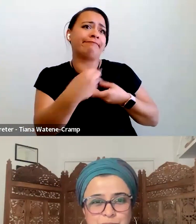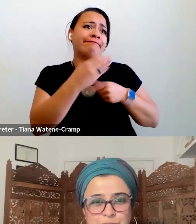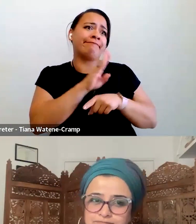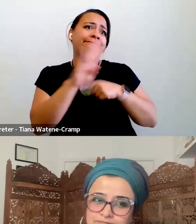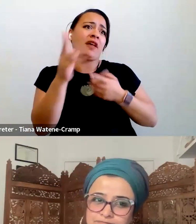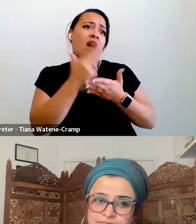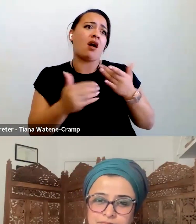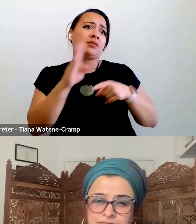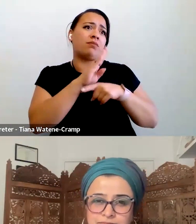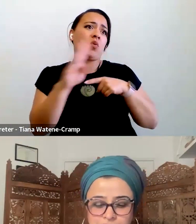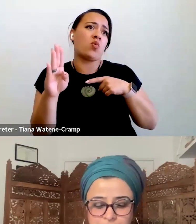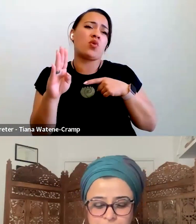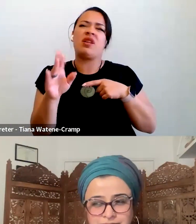board.